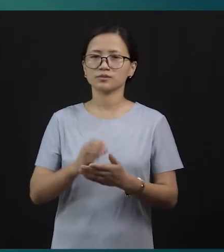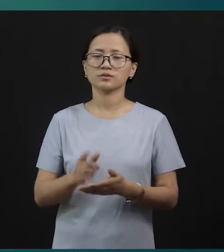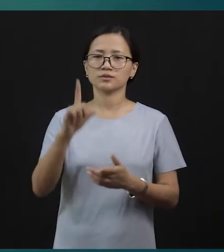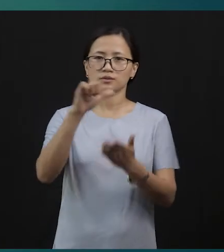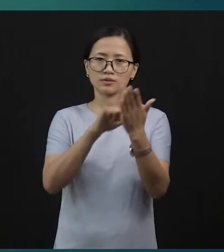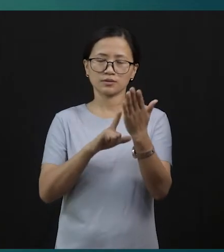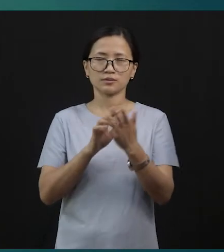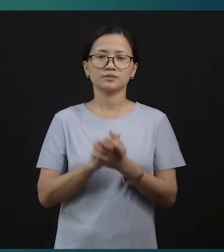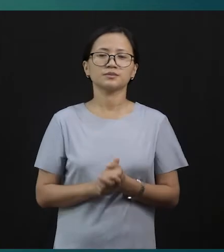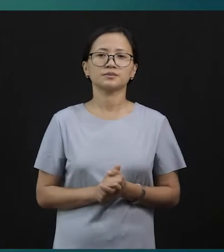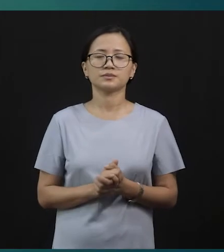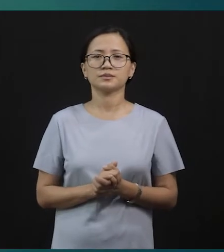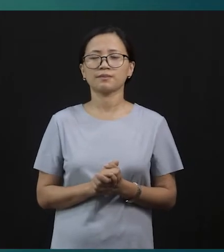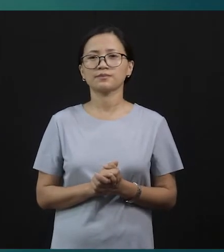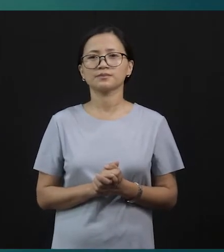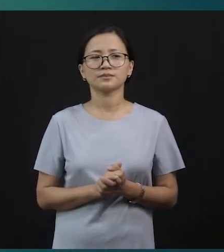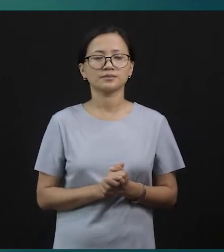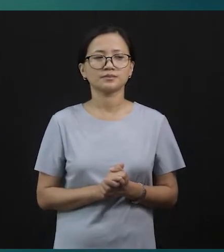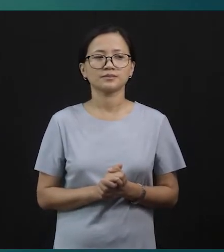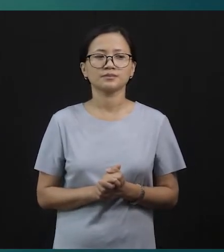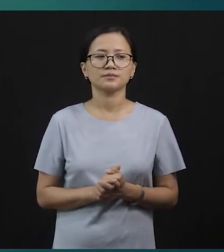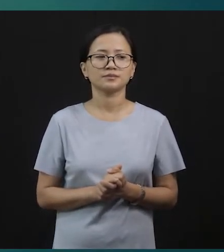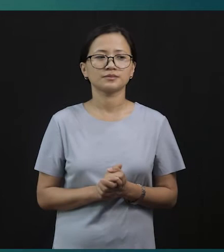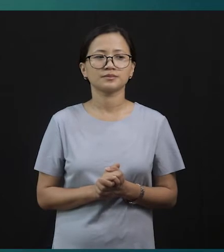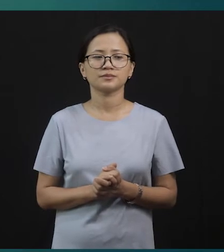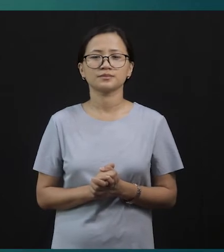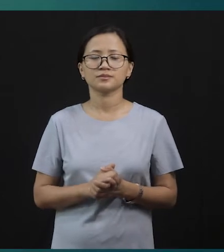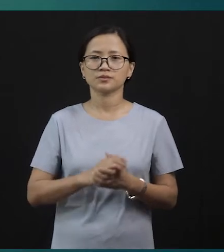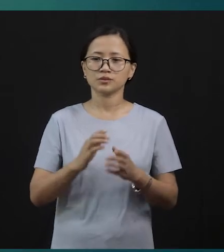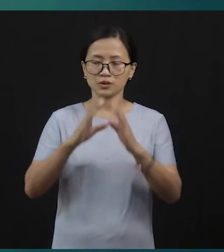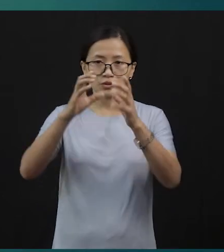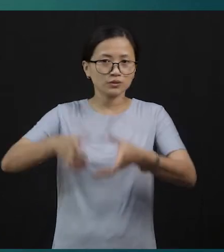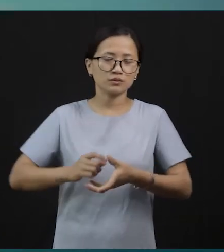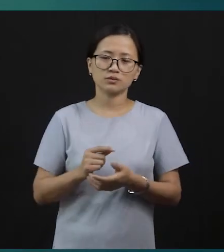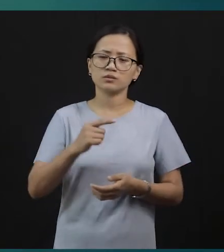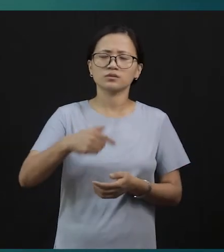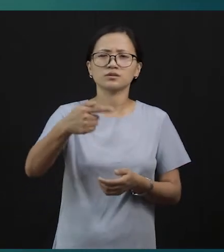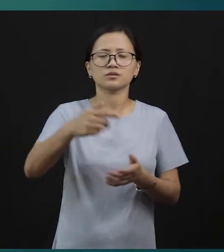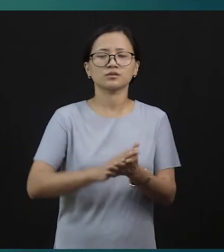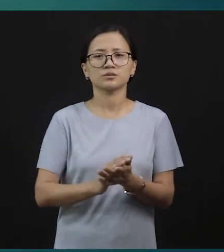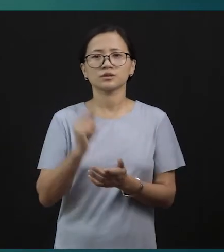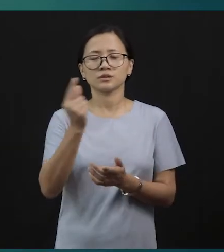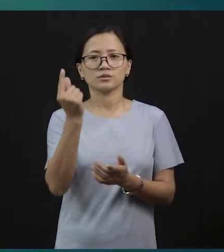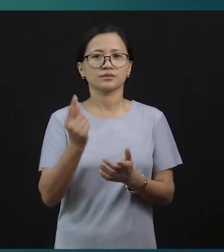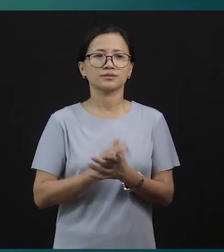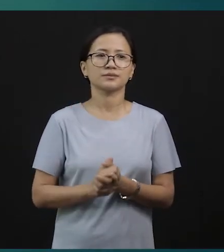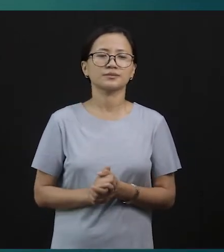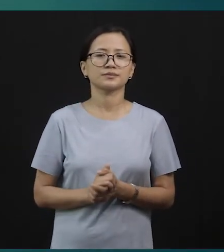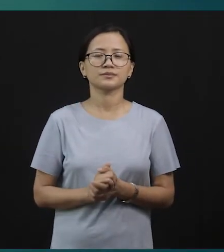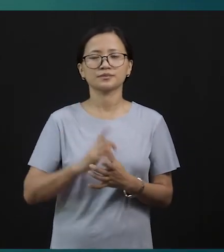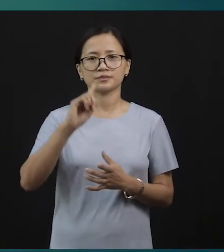letters, right? Okay, and so the shoe continued to be in use. And remember, in